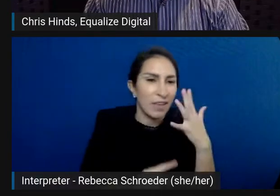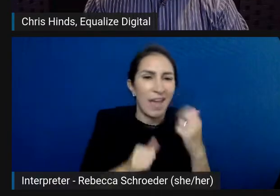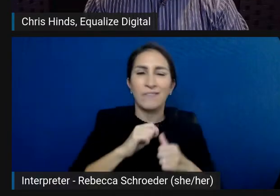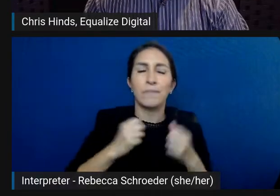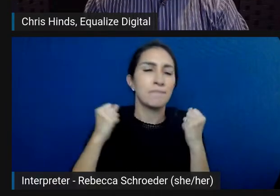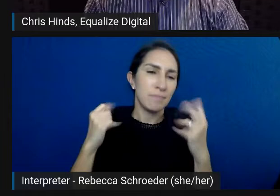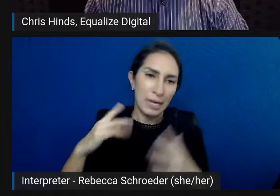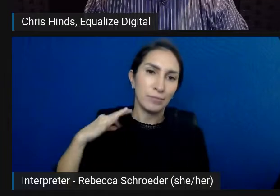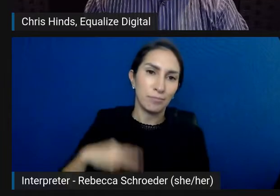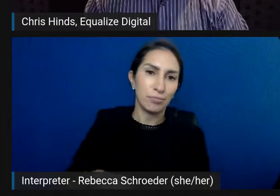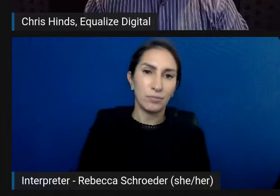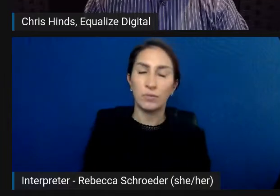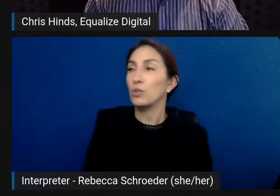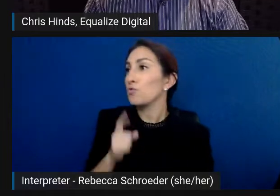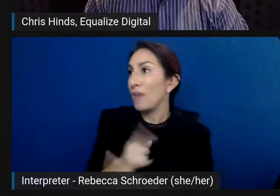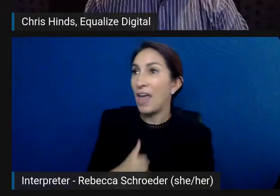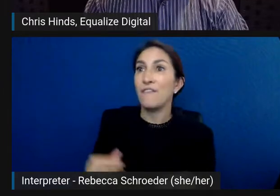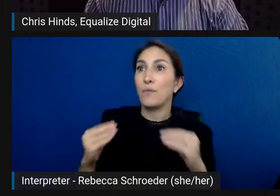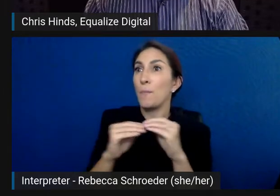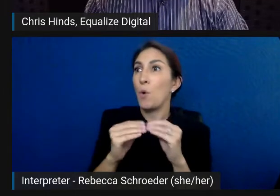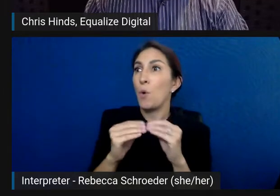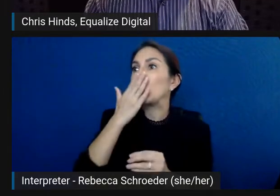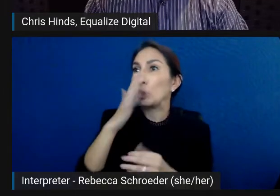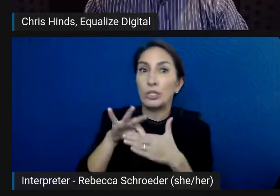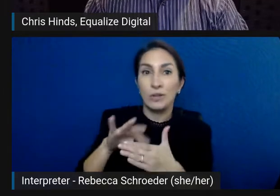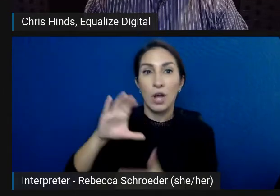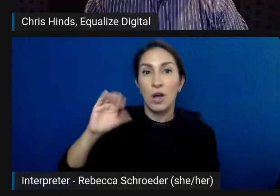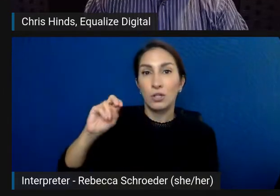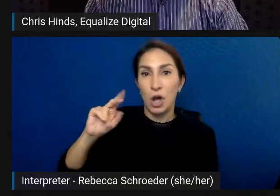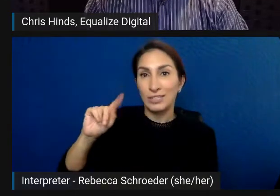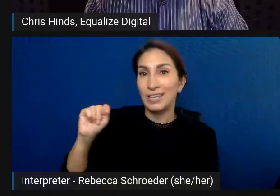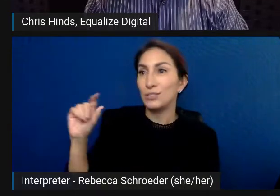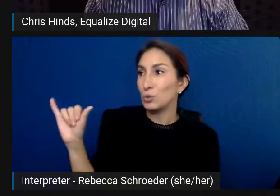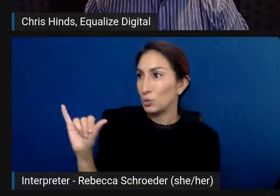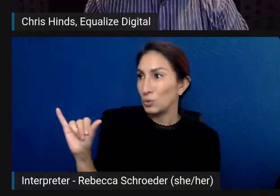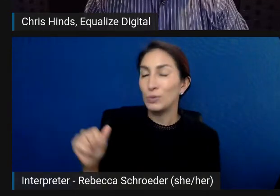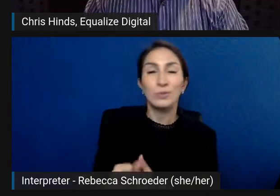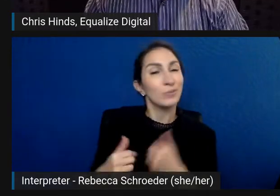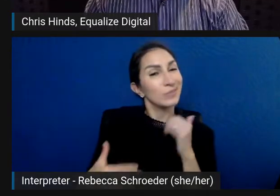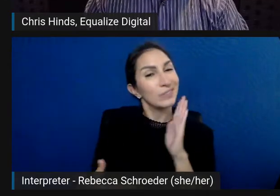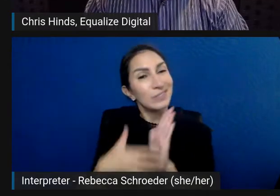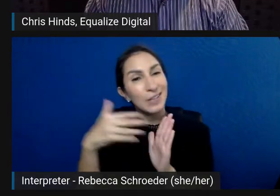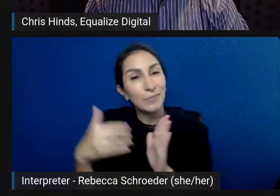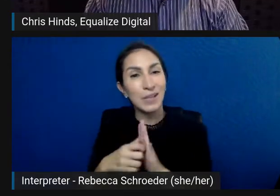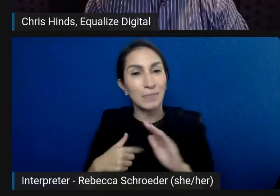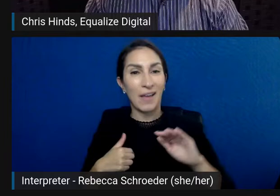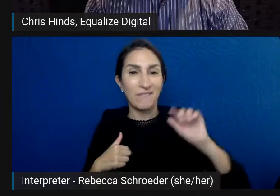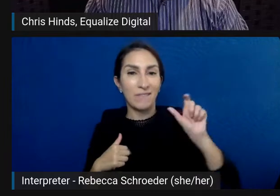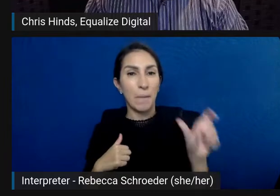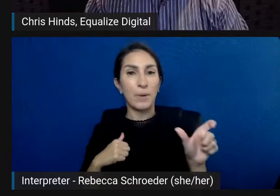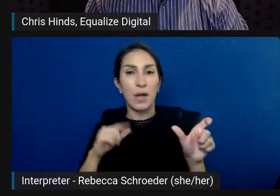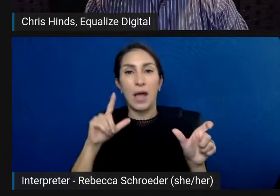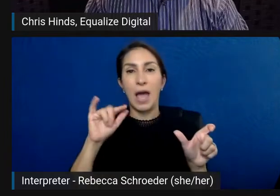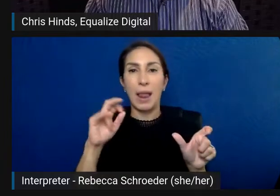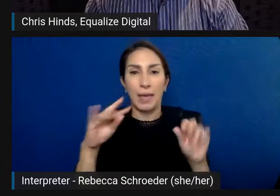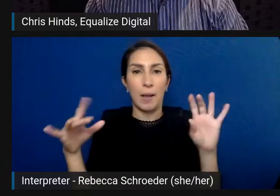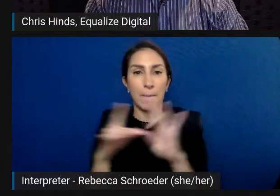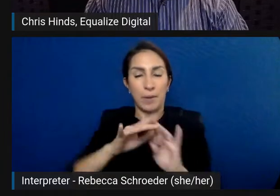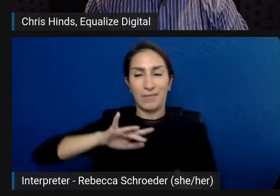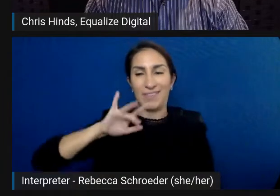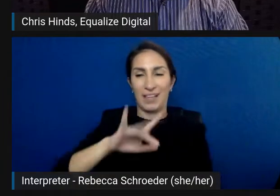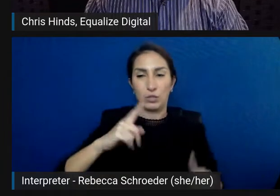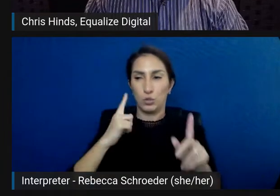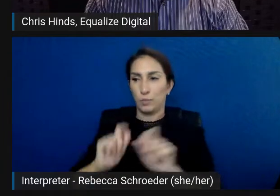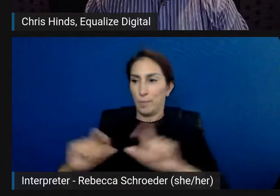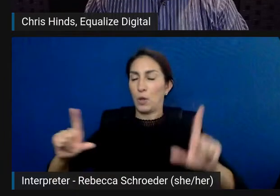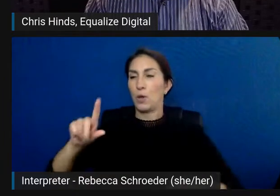just more good content too, right? So like sometimes, I'll get linked to, let's say like a New York Times podcast that I don't listen to